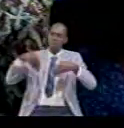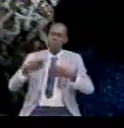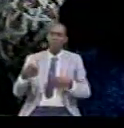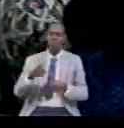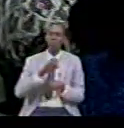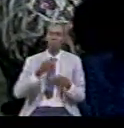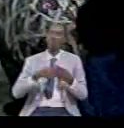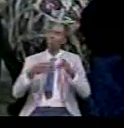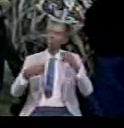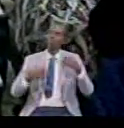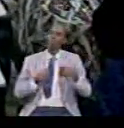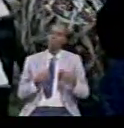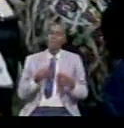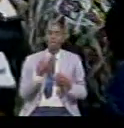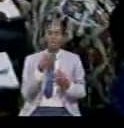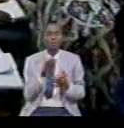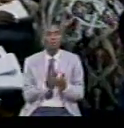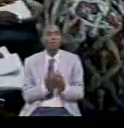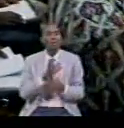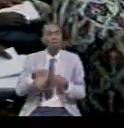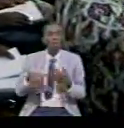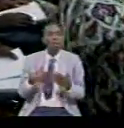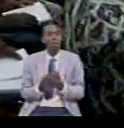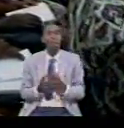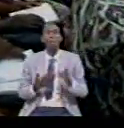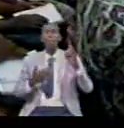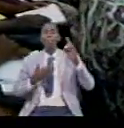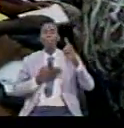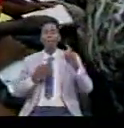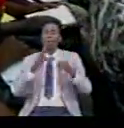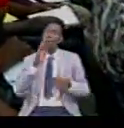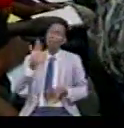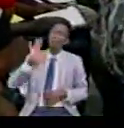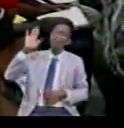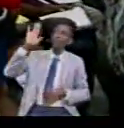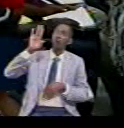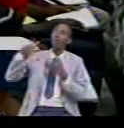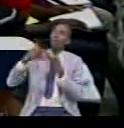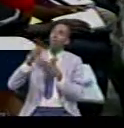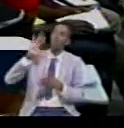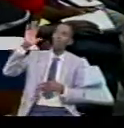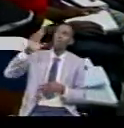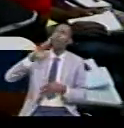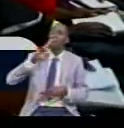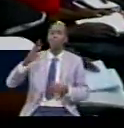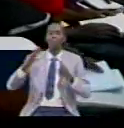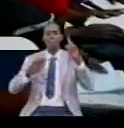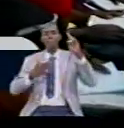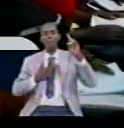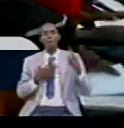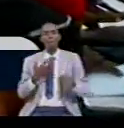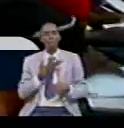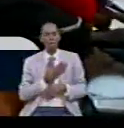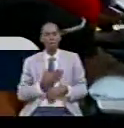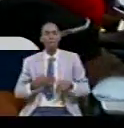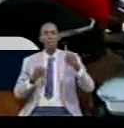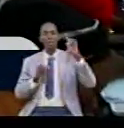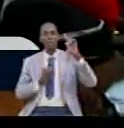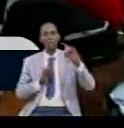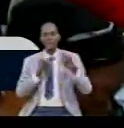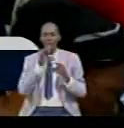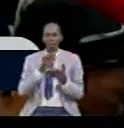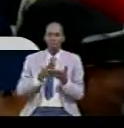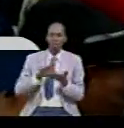10, and all mine are thine, and thine are mine, and I am glorified